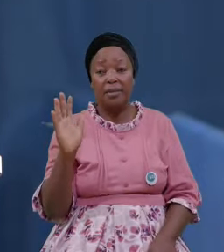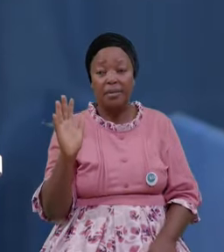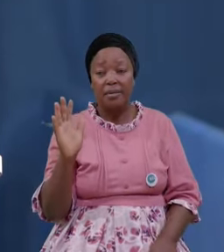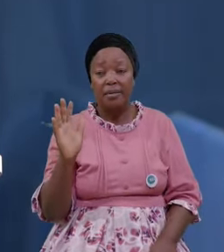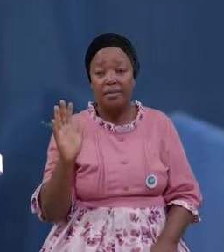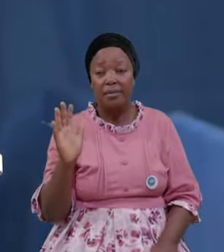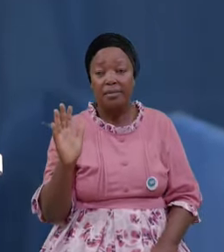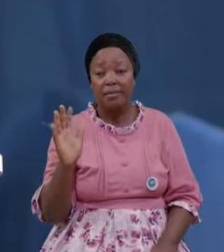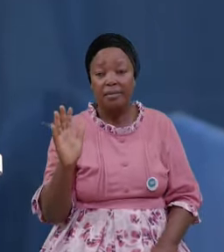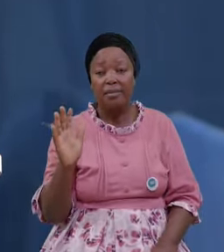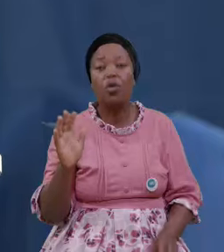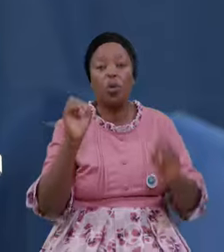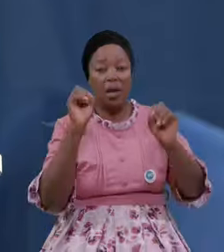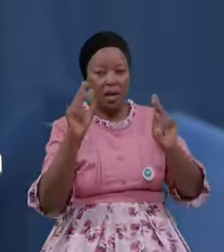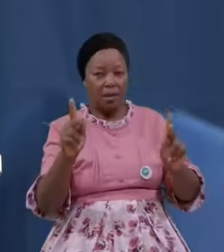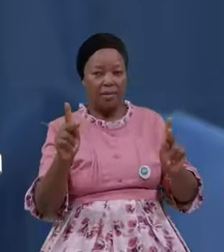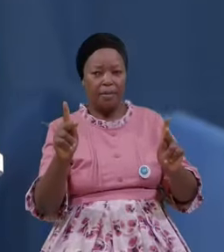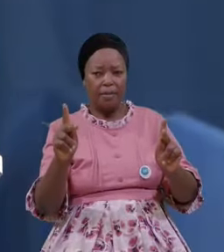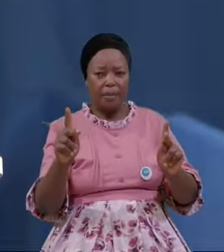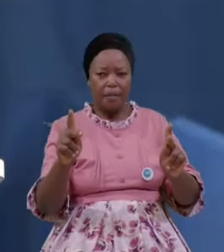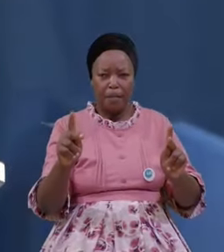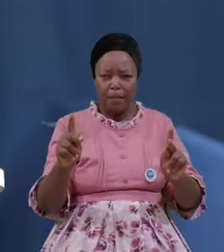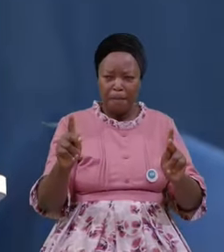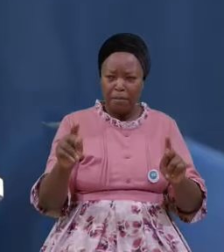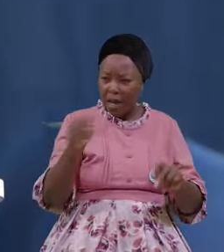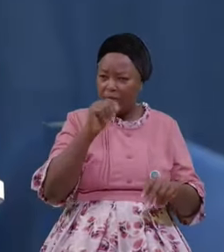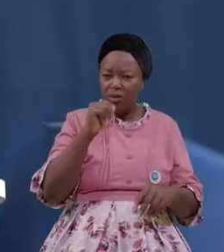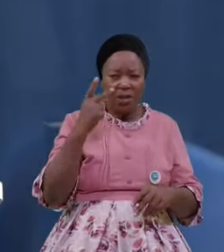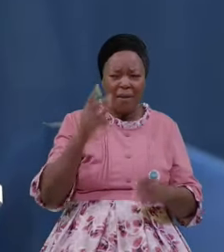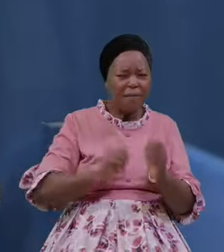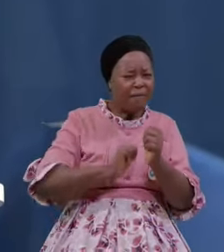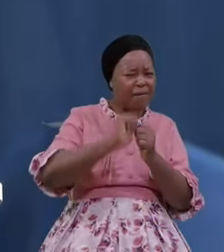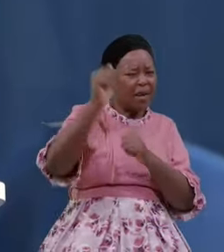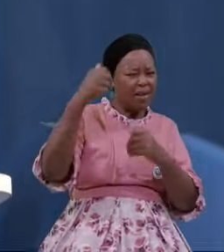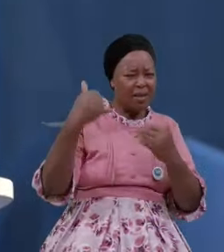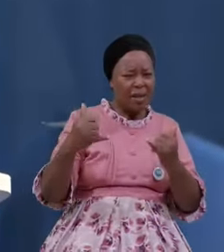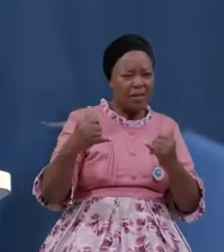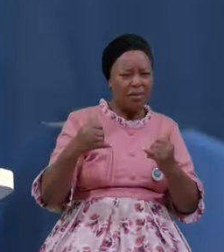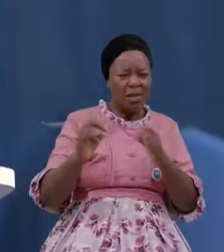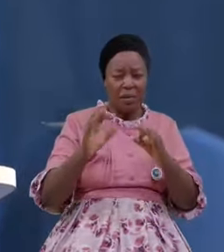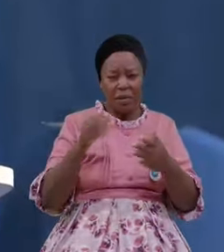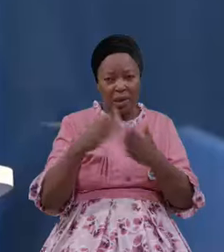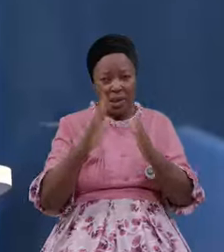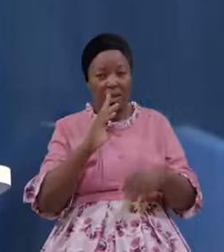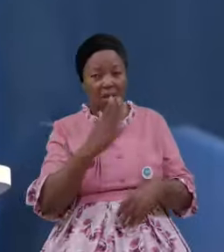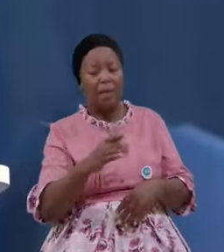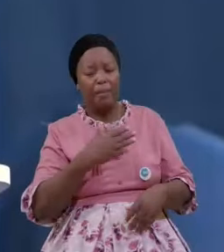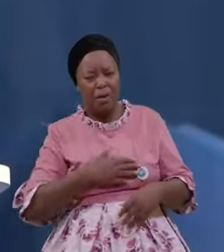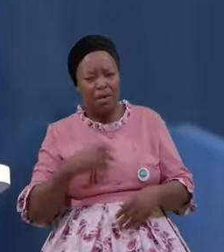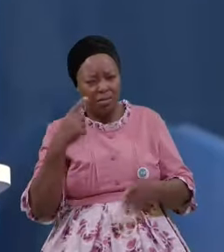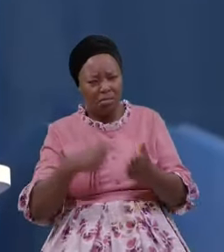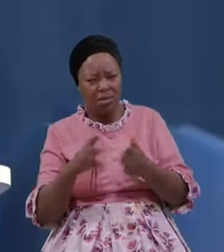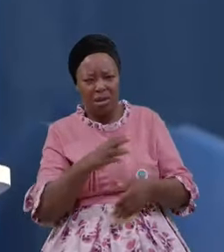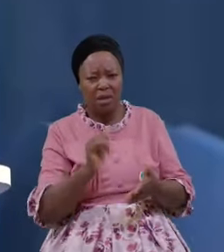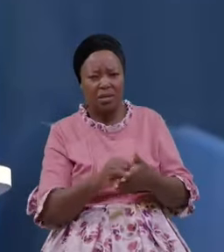All right. I'm not seeing far now. Please, our connectors, check up that. I've seen the ones here now. But